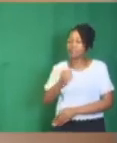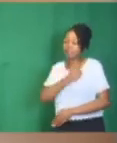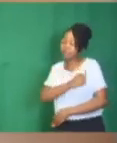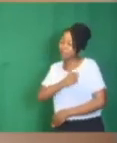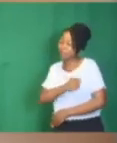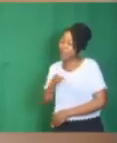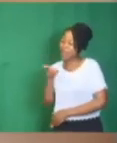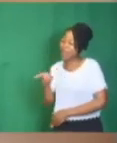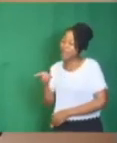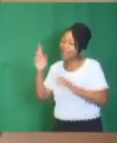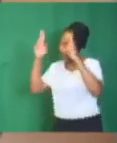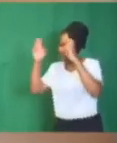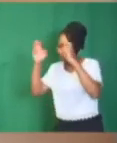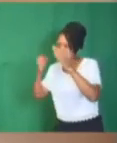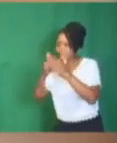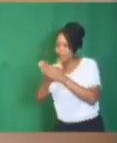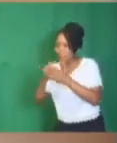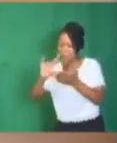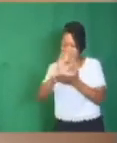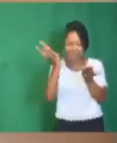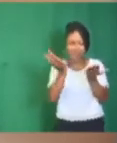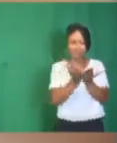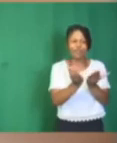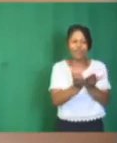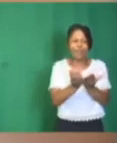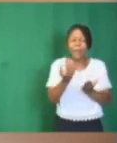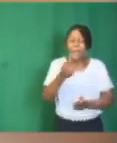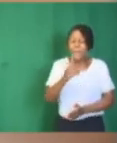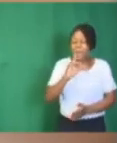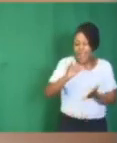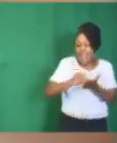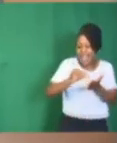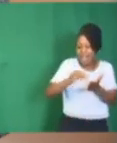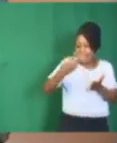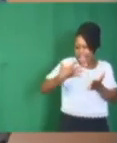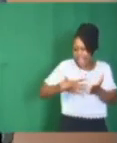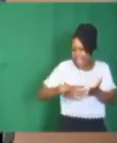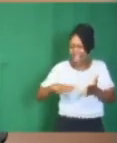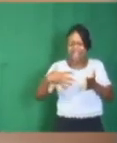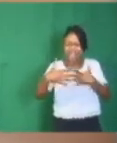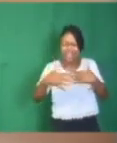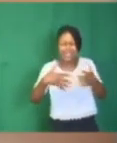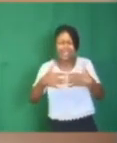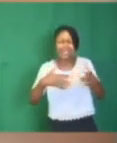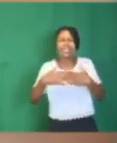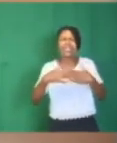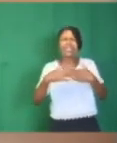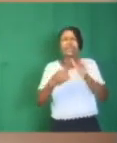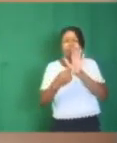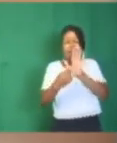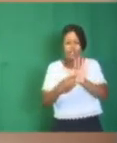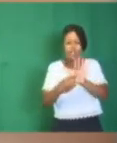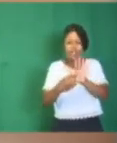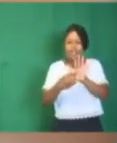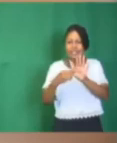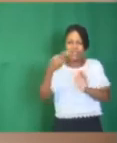but there is a part in the blood called the hemoglobin. I'm not going to dwell much because I will end up confusing the learner at home. I can just quickly